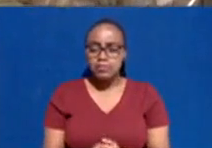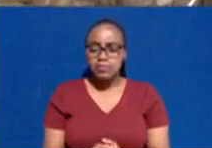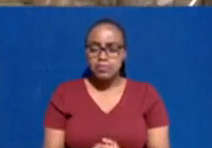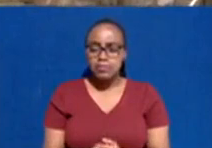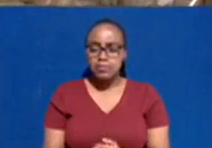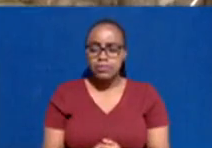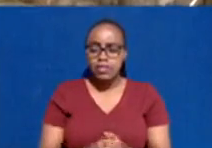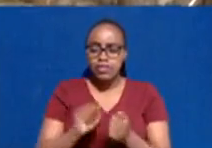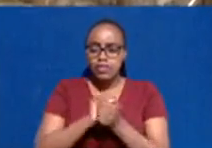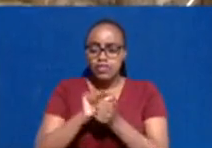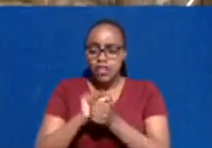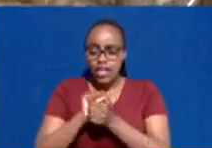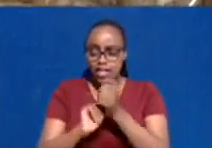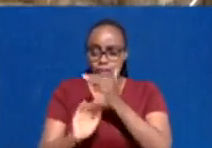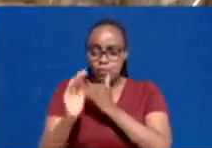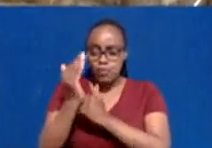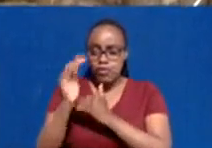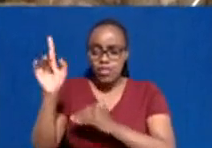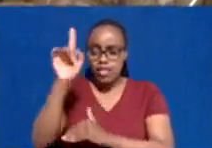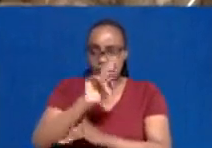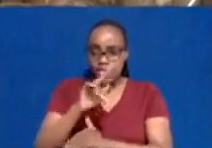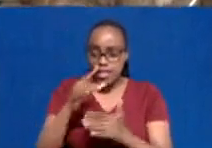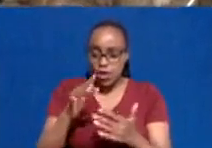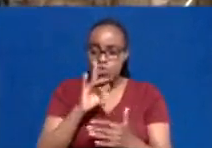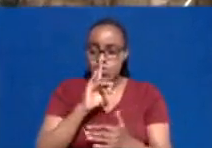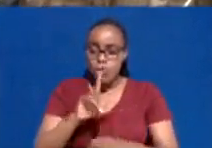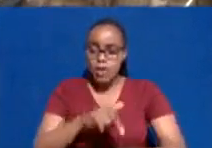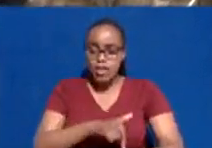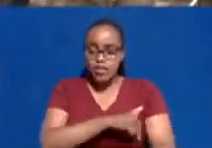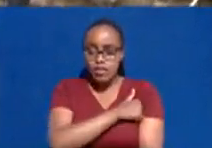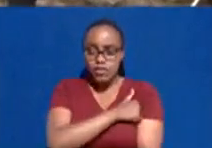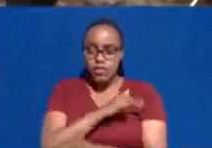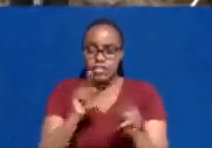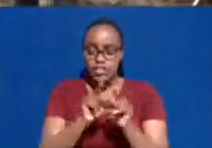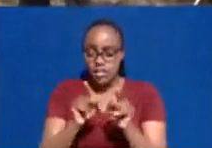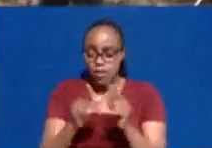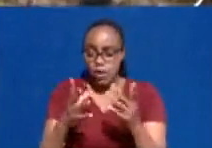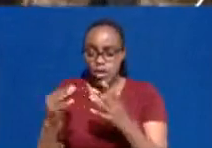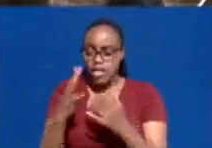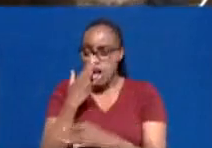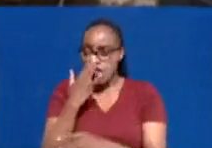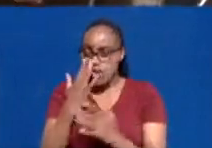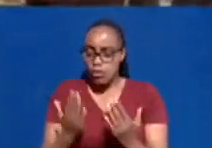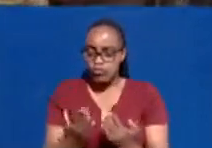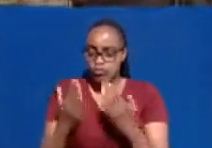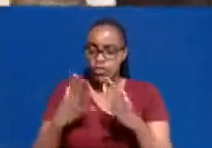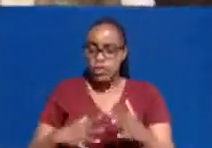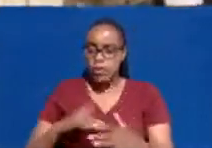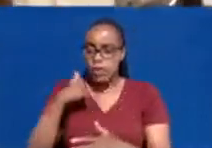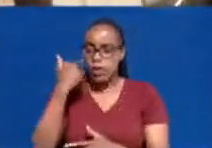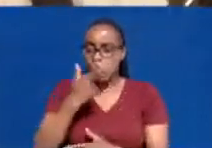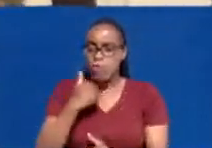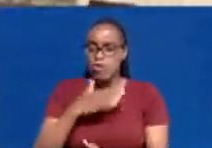Earlier Friday morning, the day started with the commander-in-chief paying tribute to fallen soldiers at the Langata barracks.